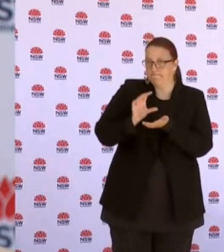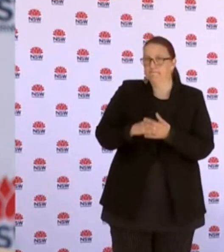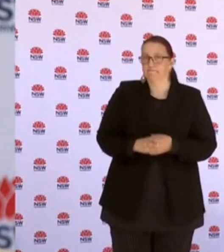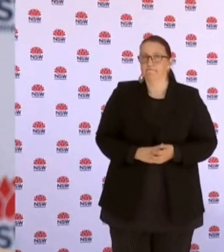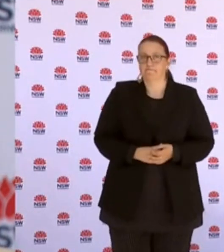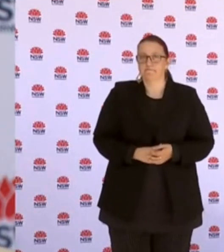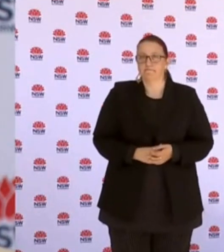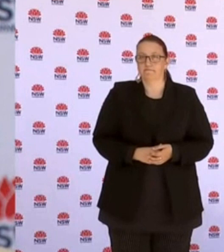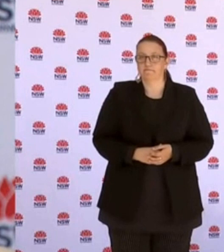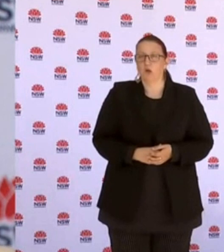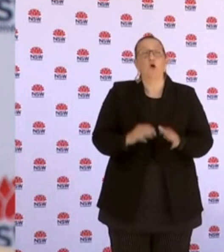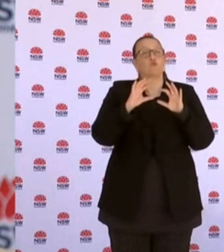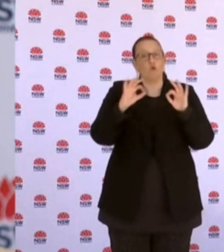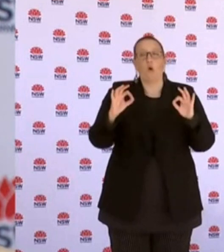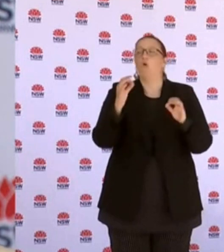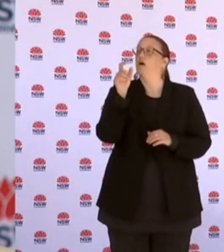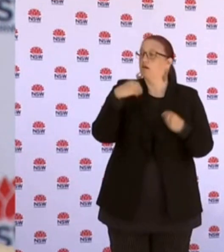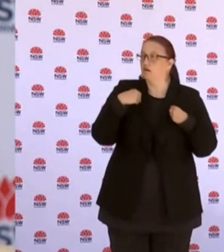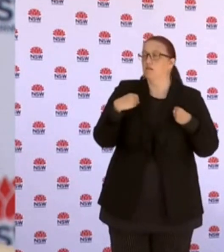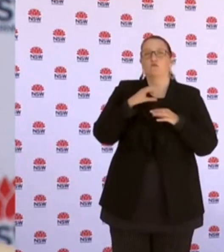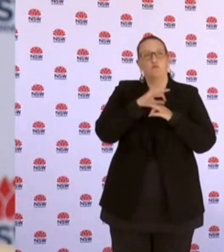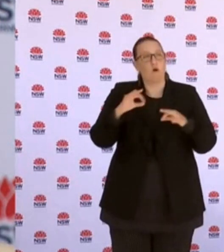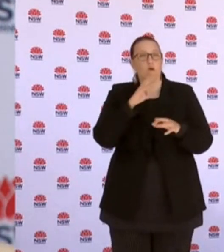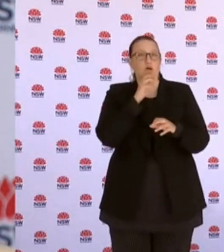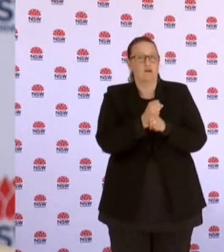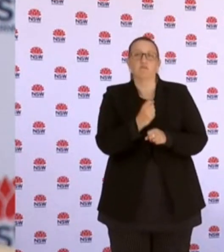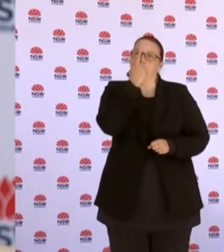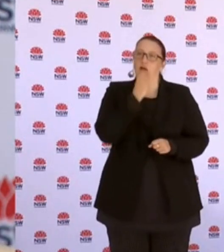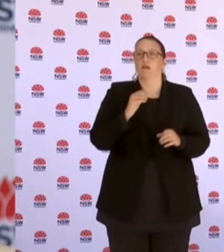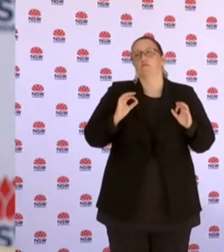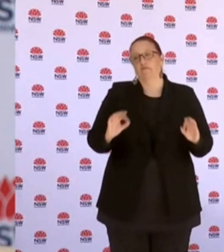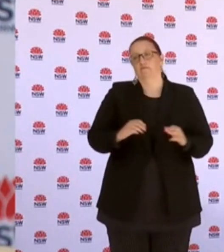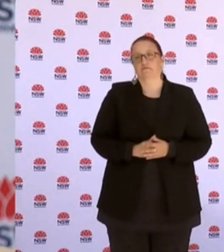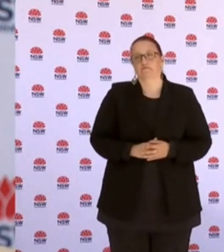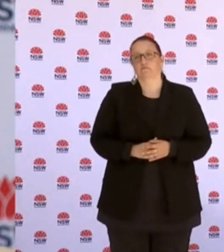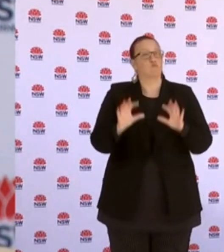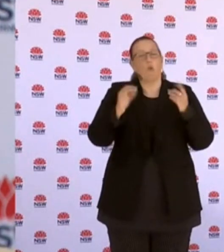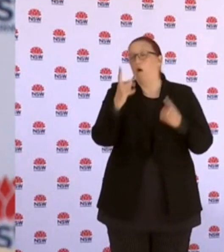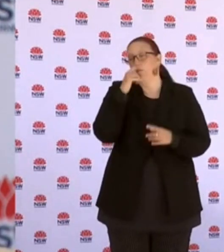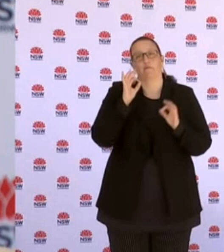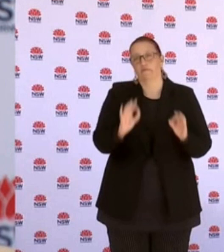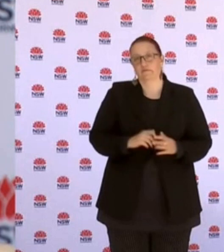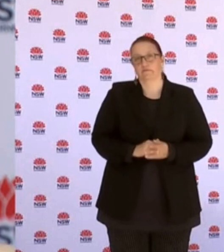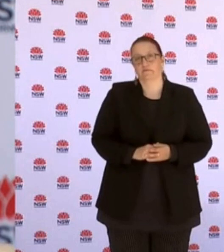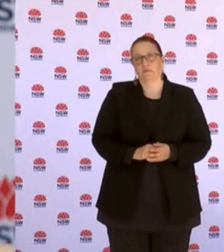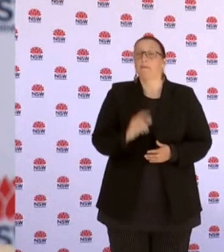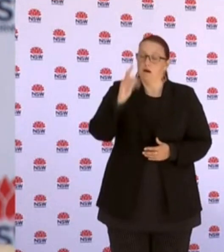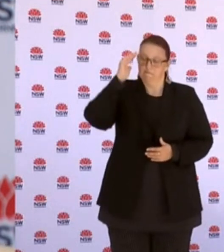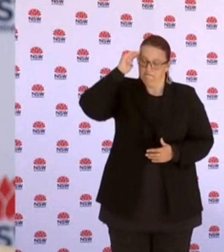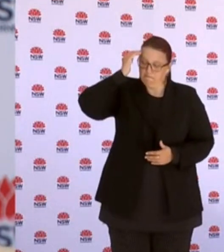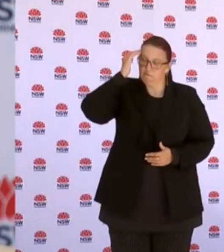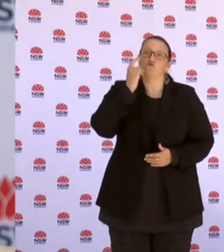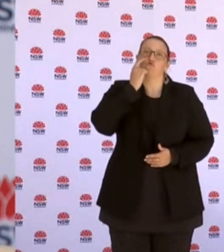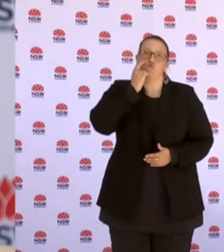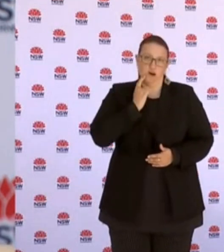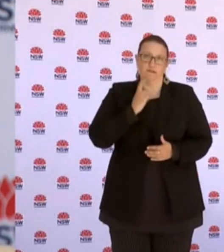be, no matter where you draw the line. But what I do know is that the green shoots are starting to show. We've still got a way to go. But the fact that we